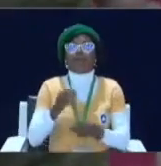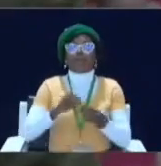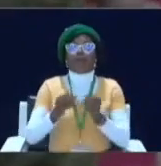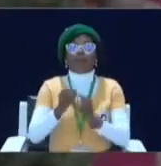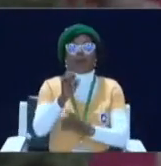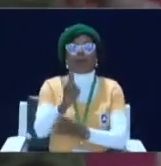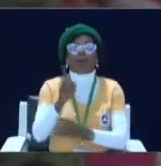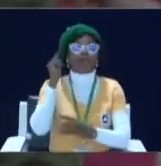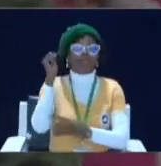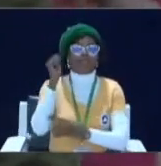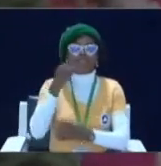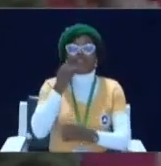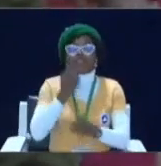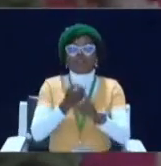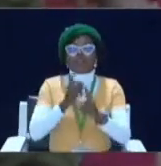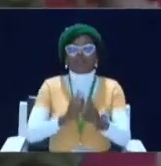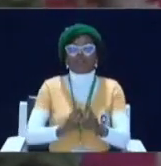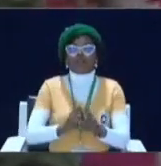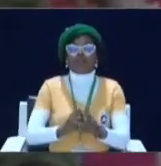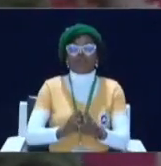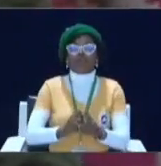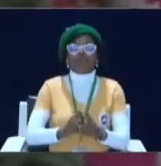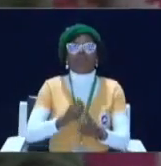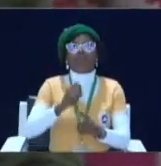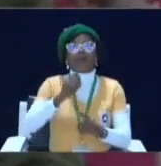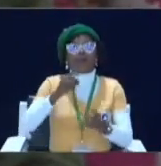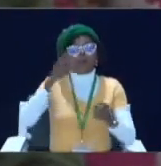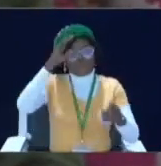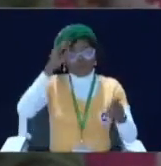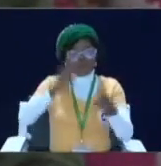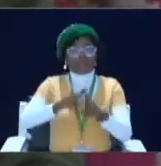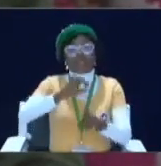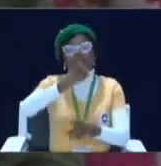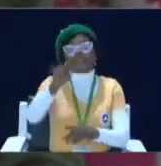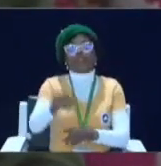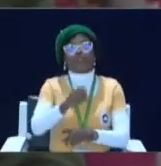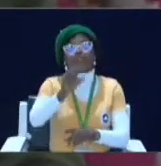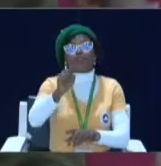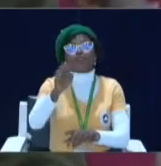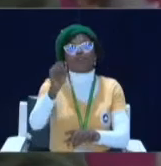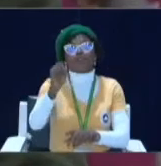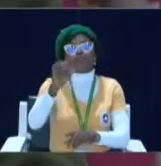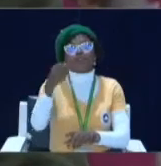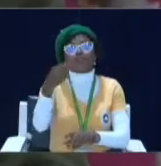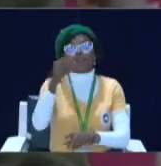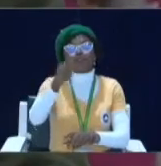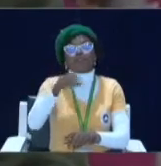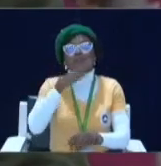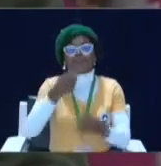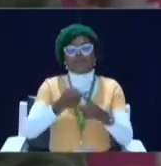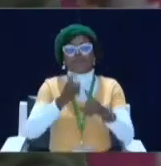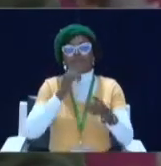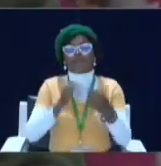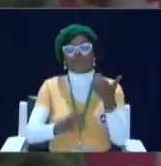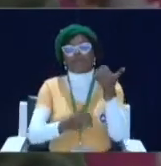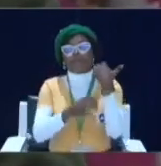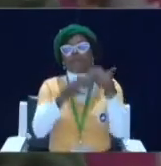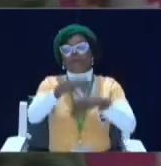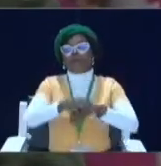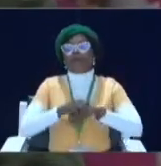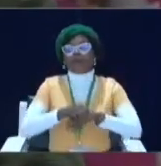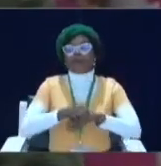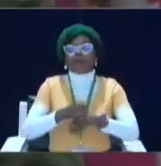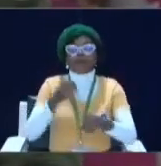testimony is from Brother Joseph Ibukun from the United States of America. He was diagnosed